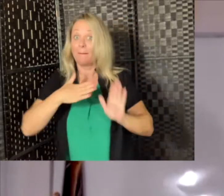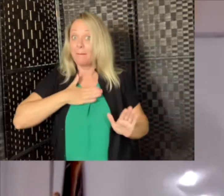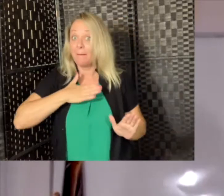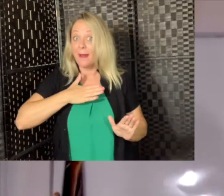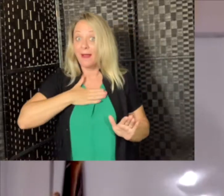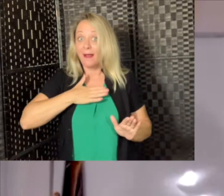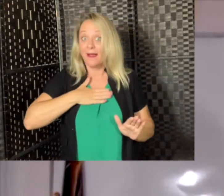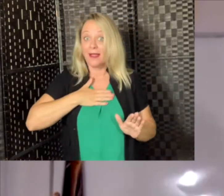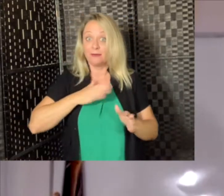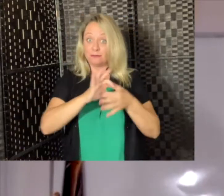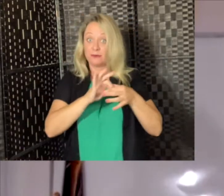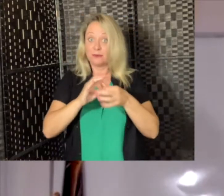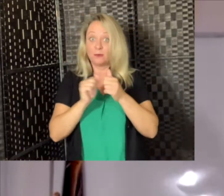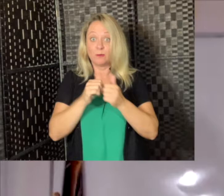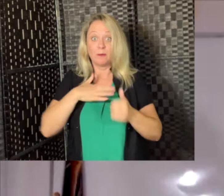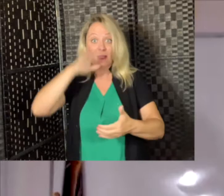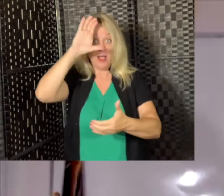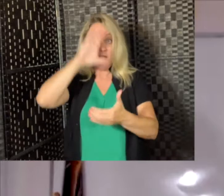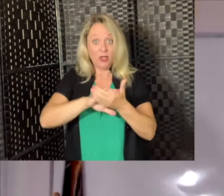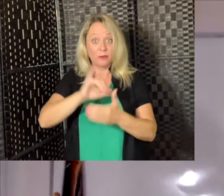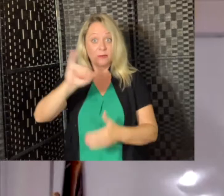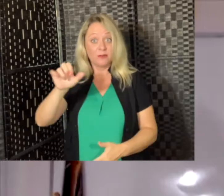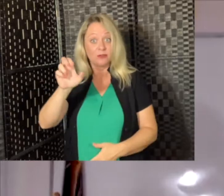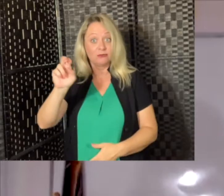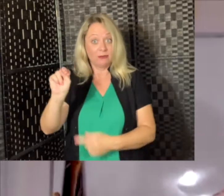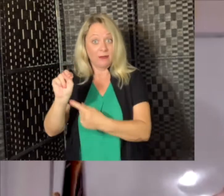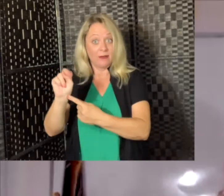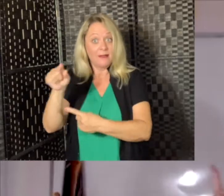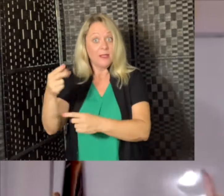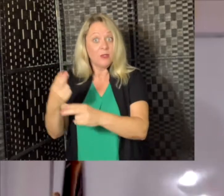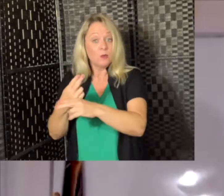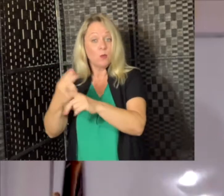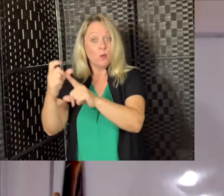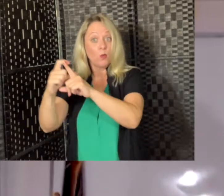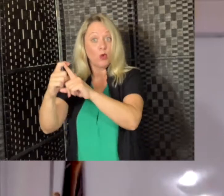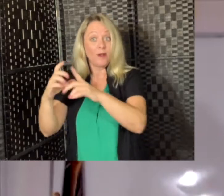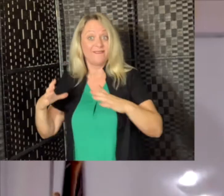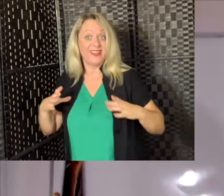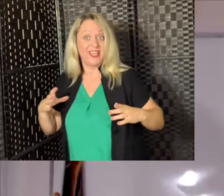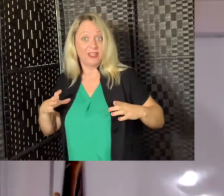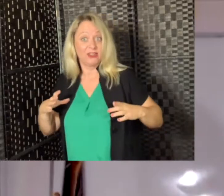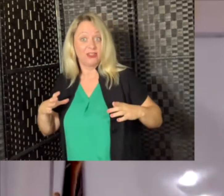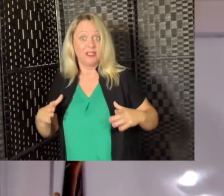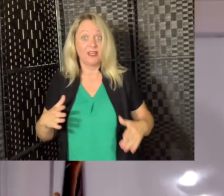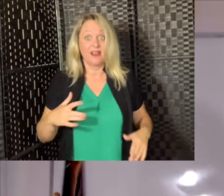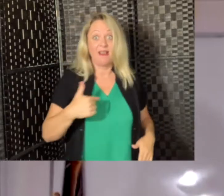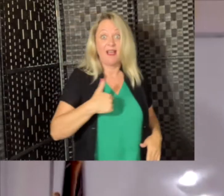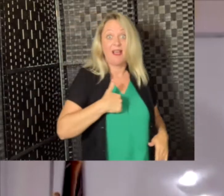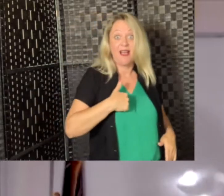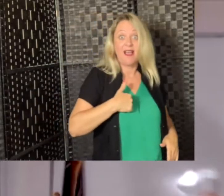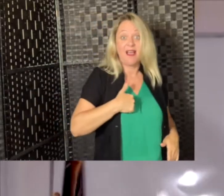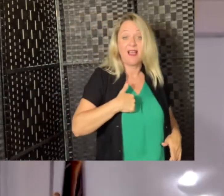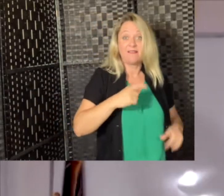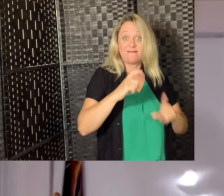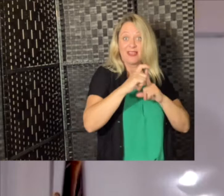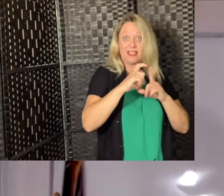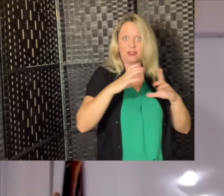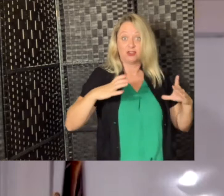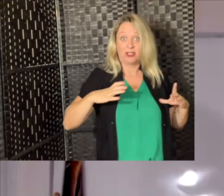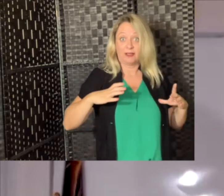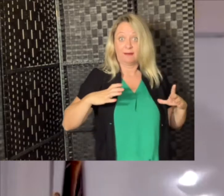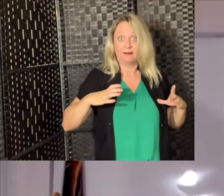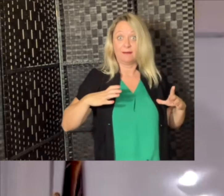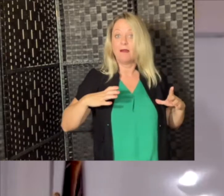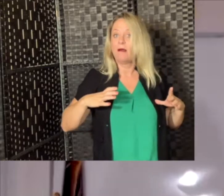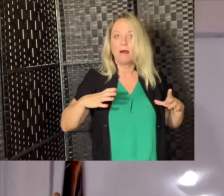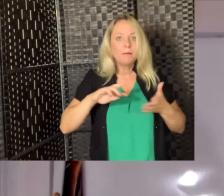use of the word vacation means different than what it means to me. So when we first came into